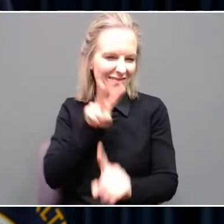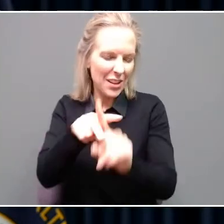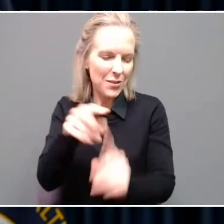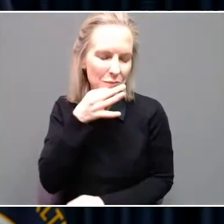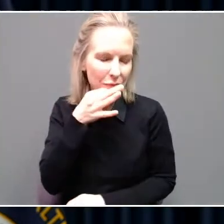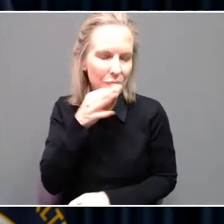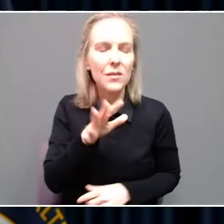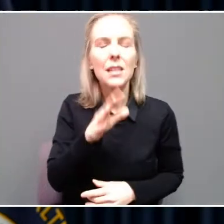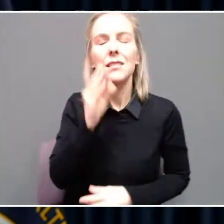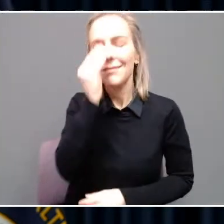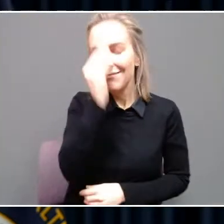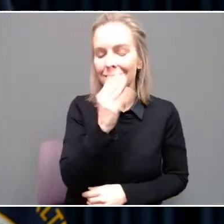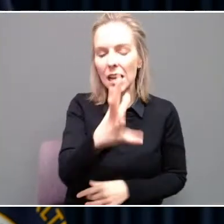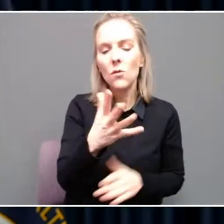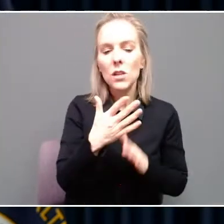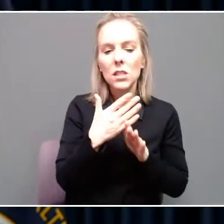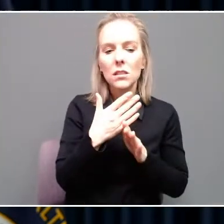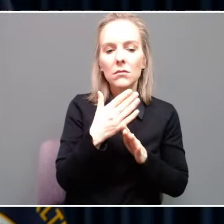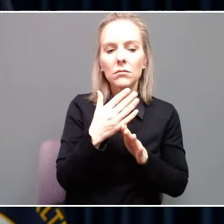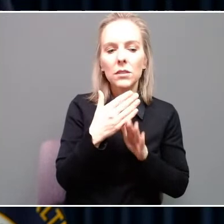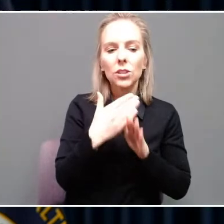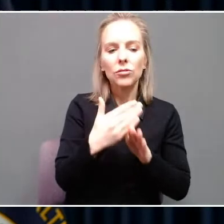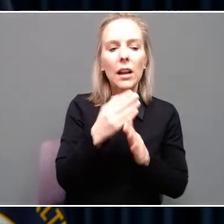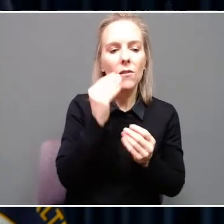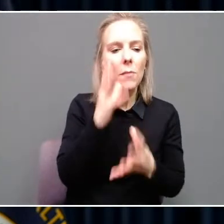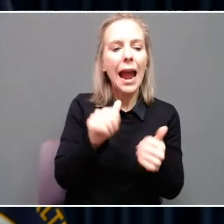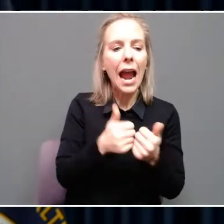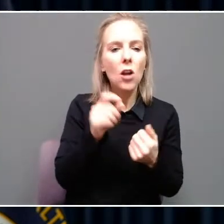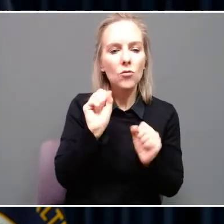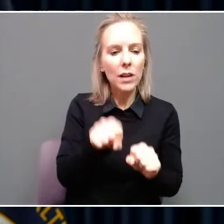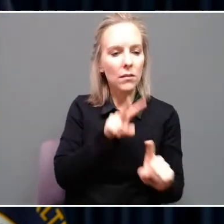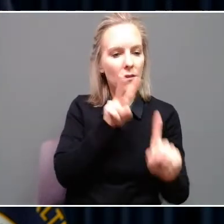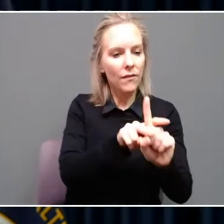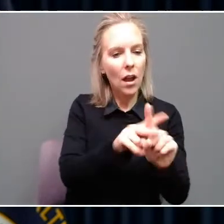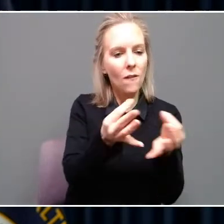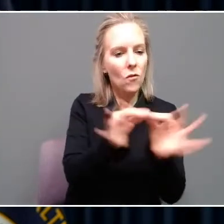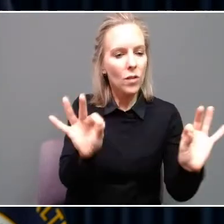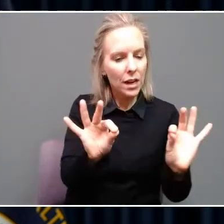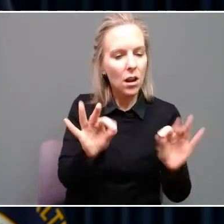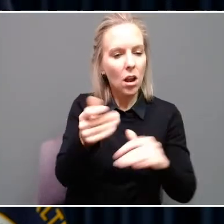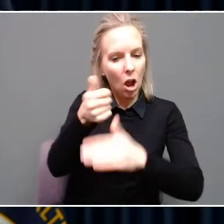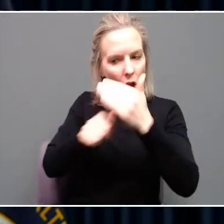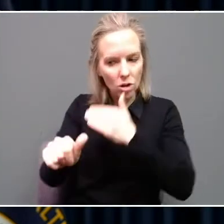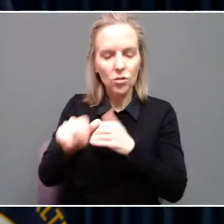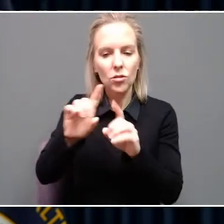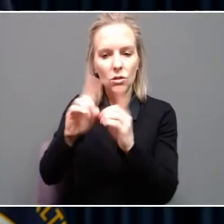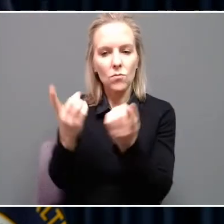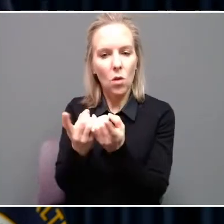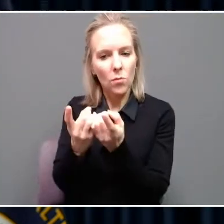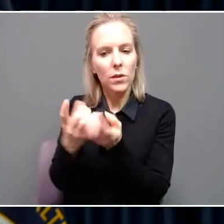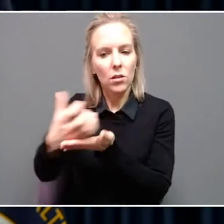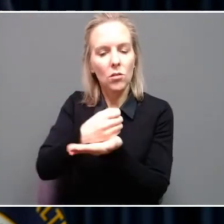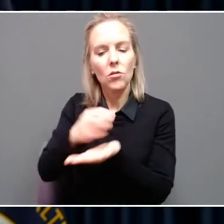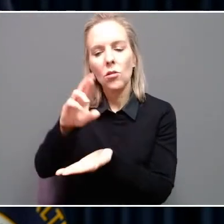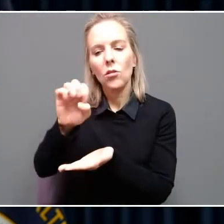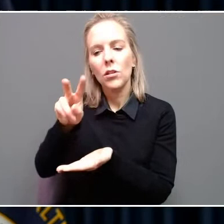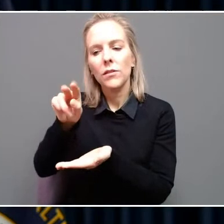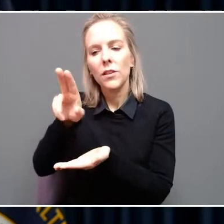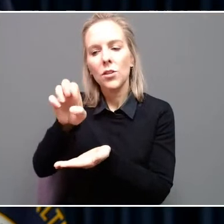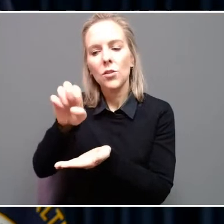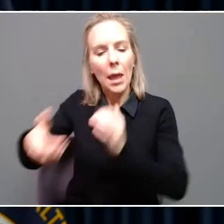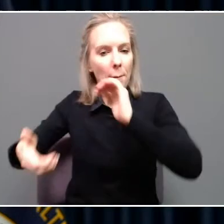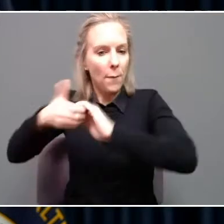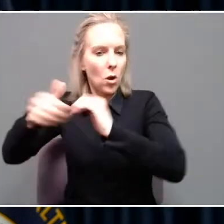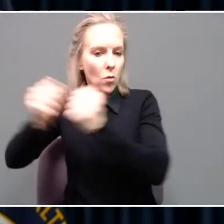about getting free help for filing your taxes through the Department of Revenue. Each year, the Department of Revenue partners with the IRS to operate